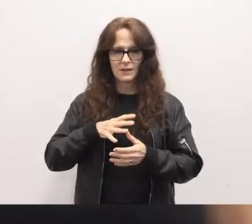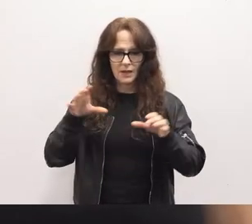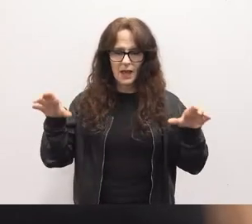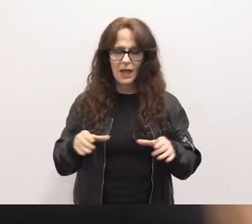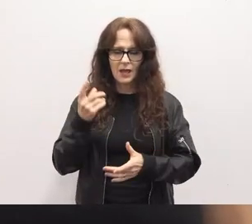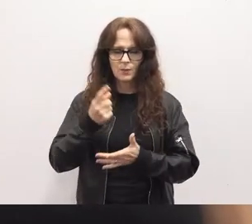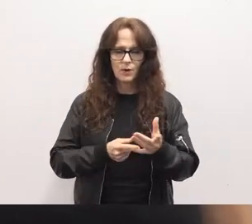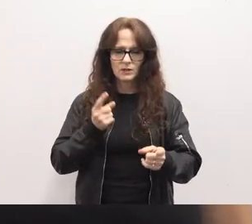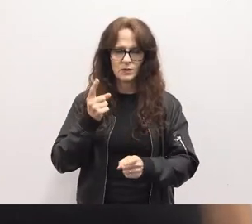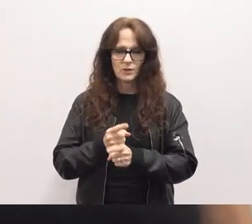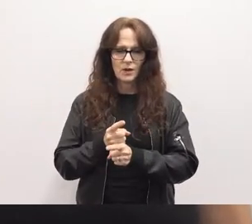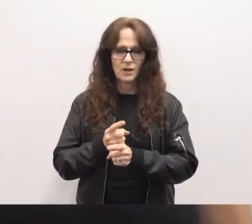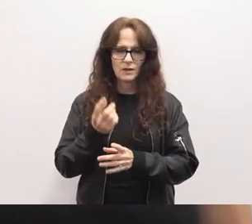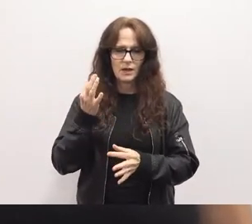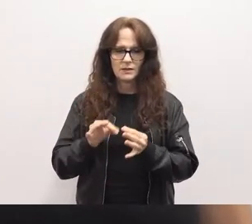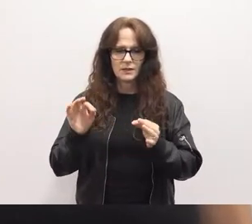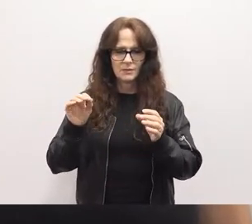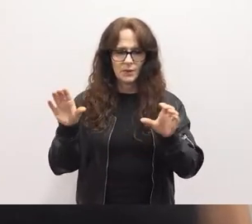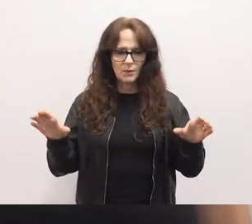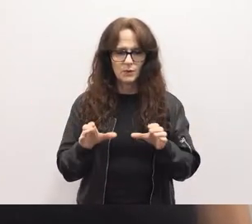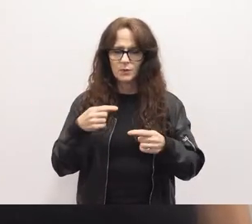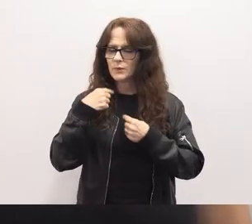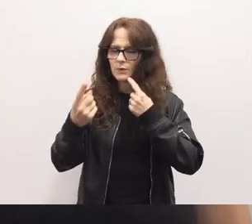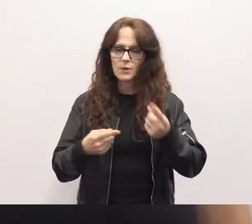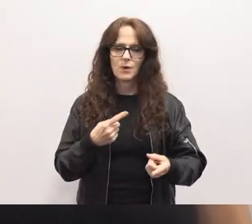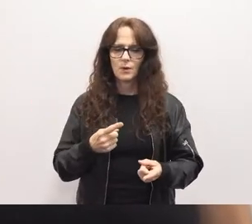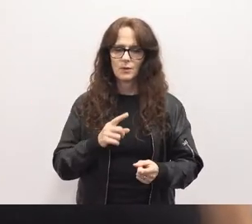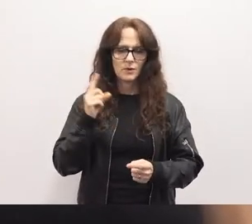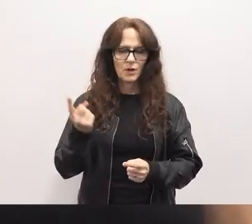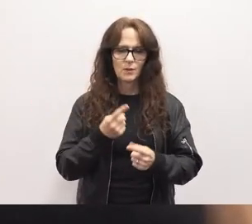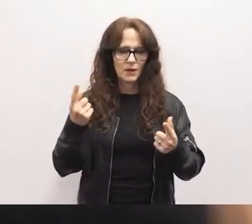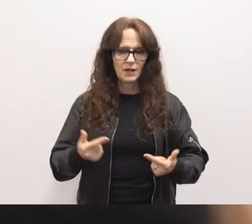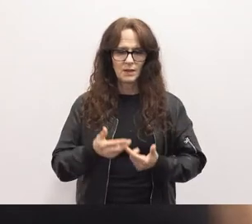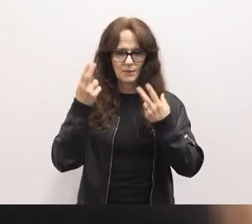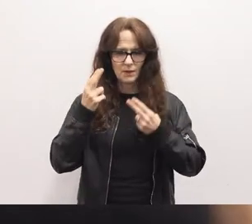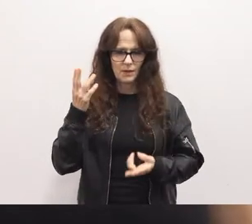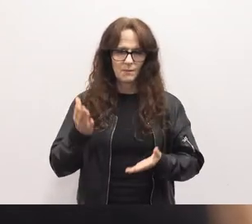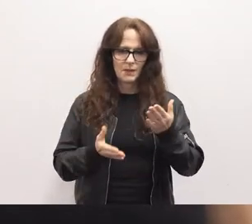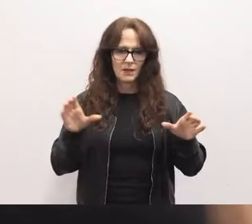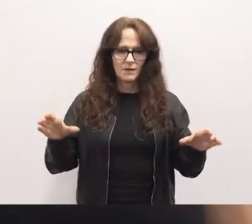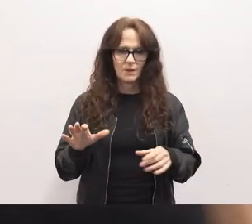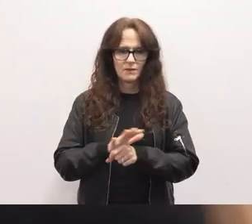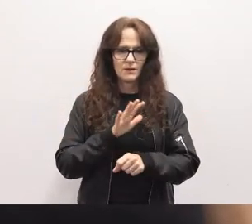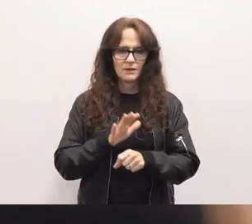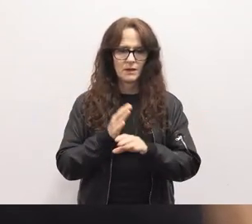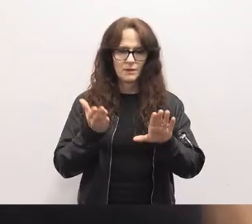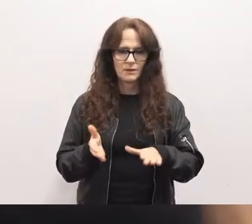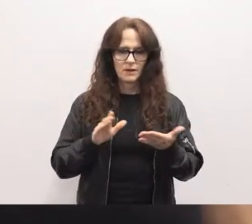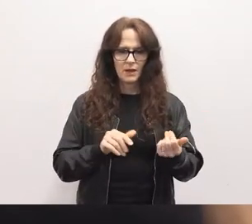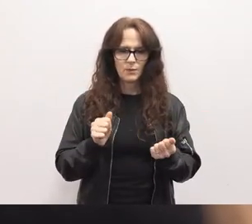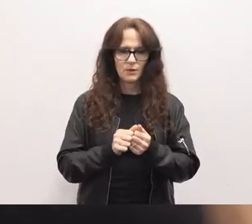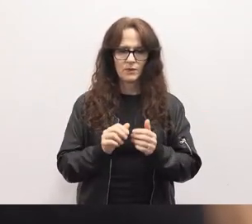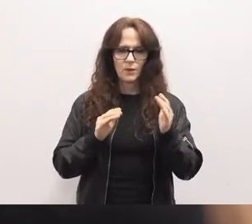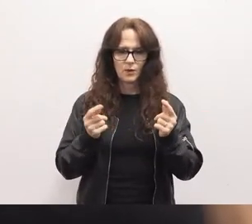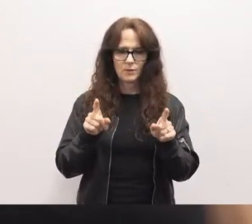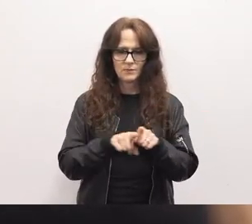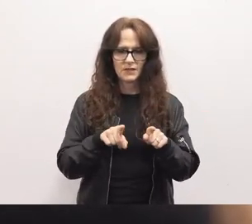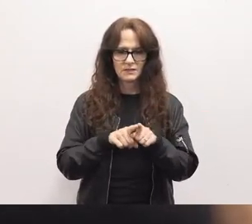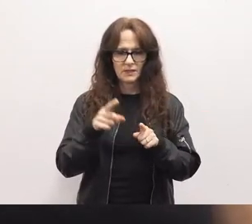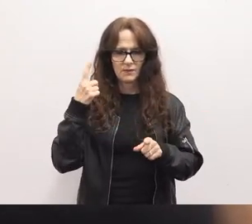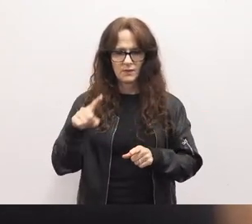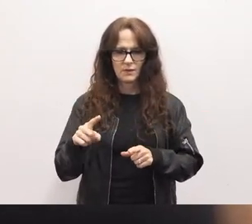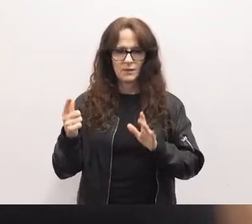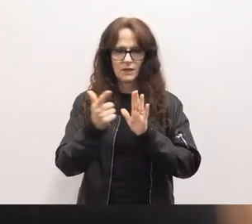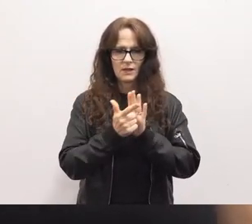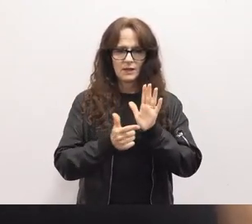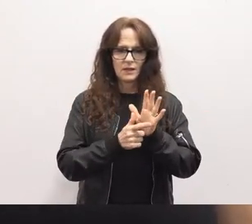right, not simply do what they told. I'm not always live my life with honor, but perhaps I have done enough to die with it. I hope the same for you. Laws